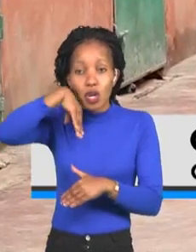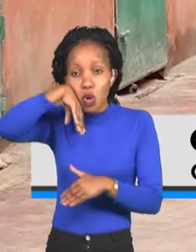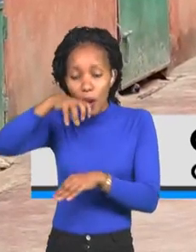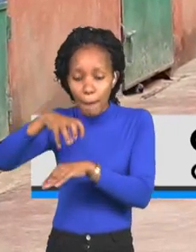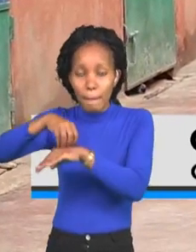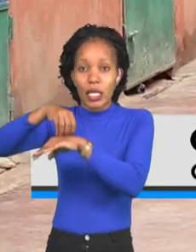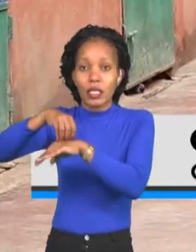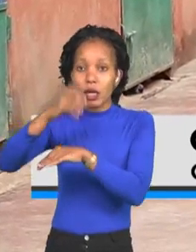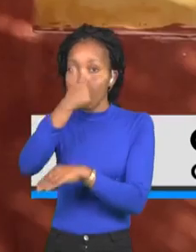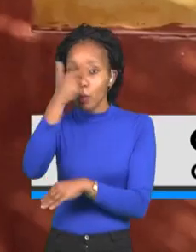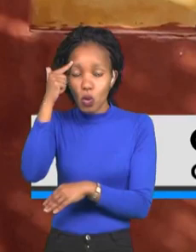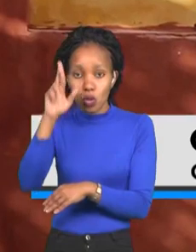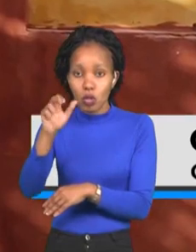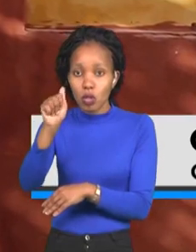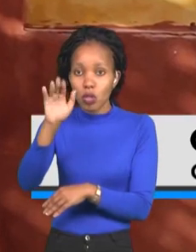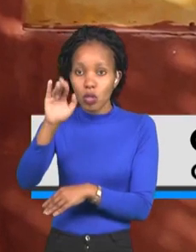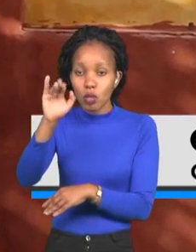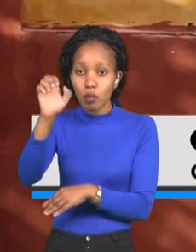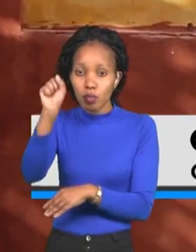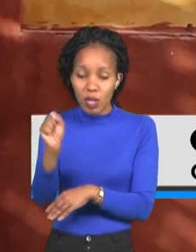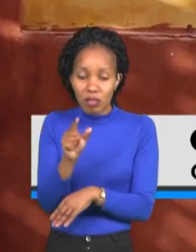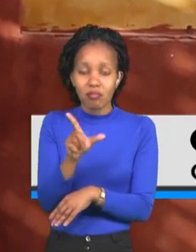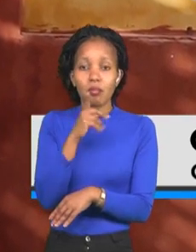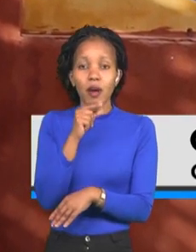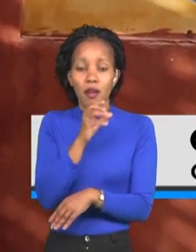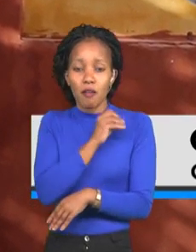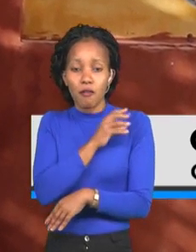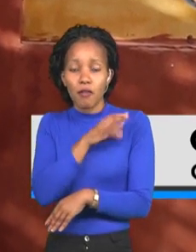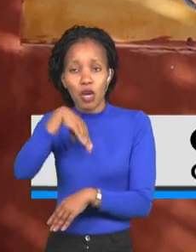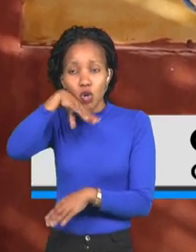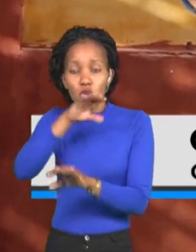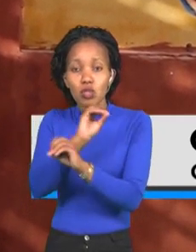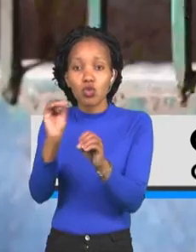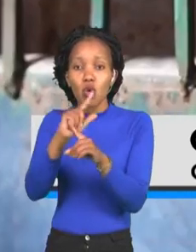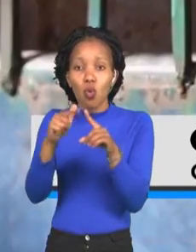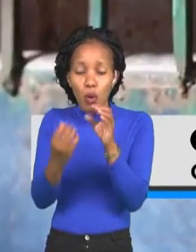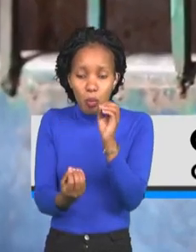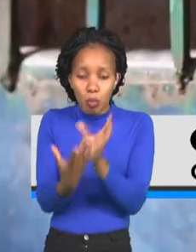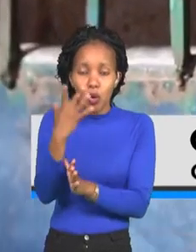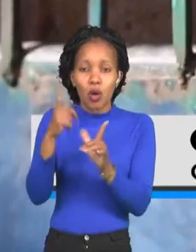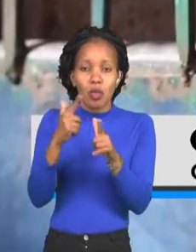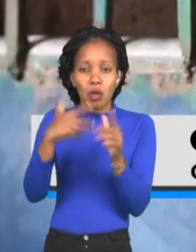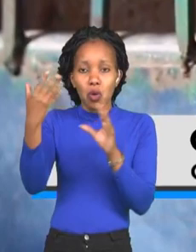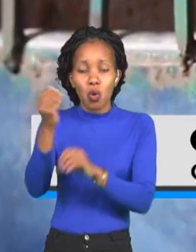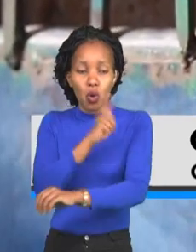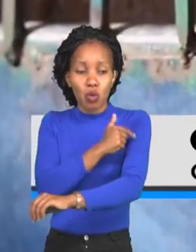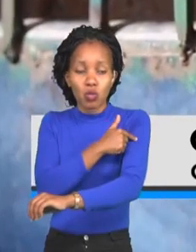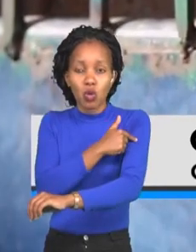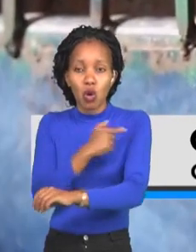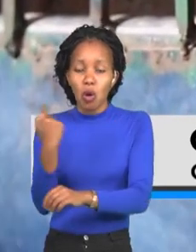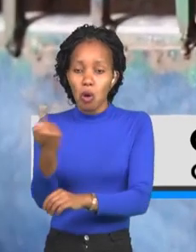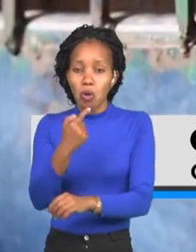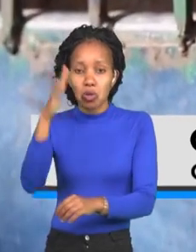result of rabies. Hilal, who had never feared dogs, having had several pets when growing up, was rushed to a nearby hospital, only